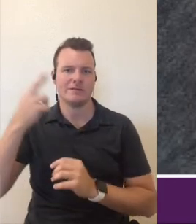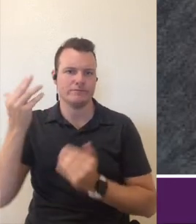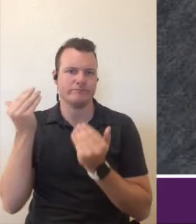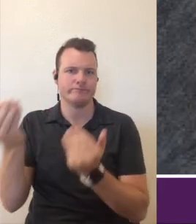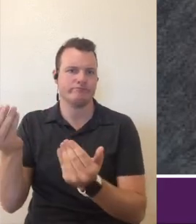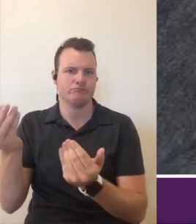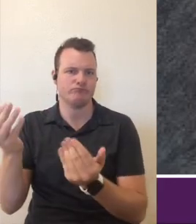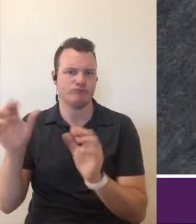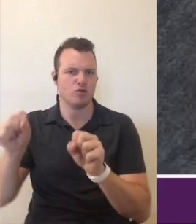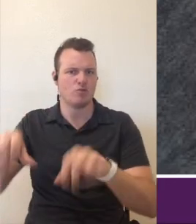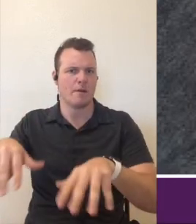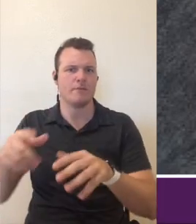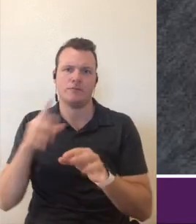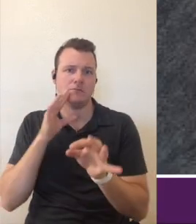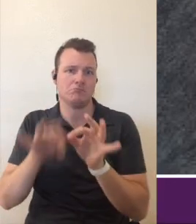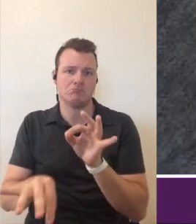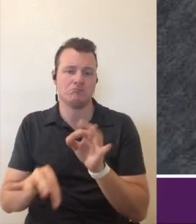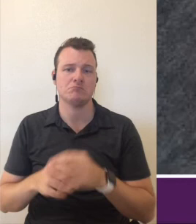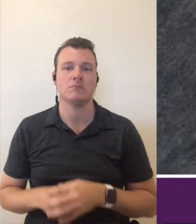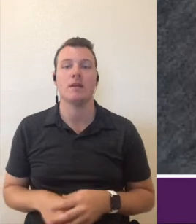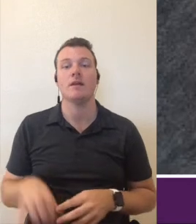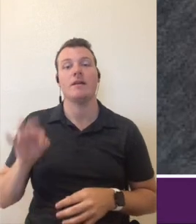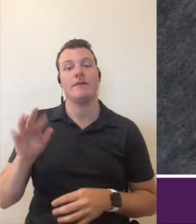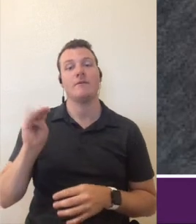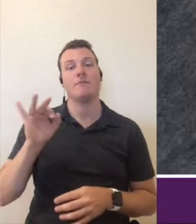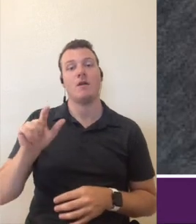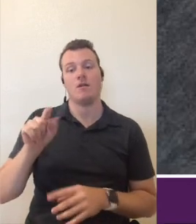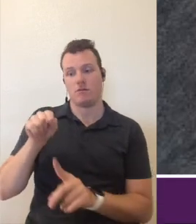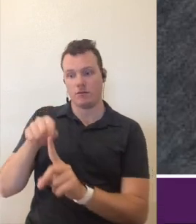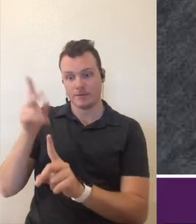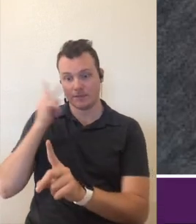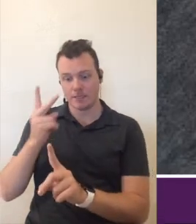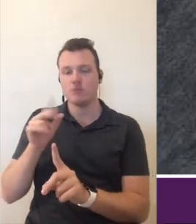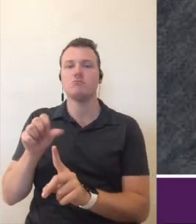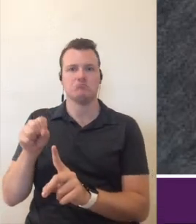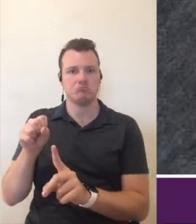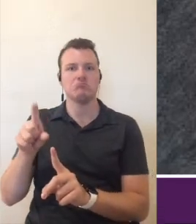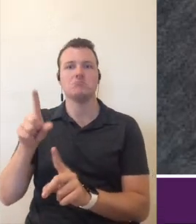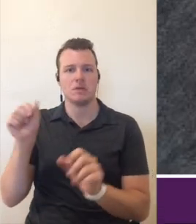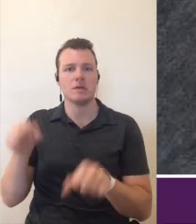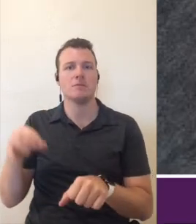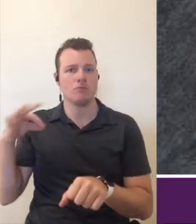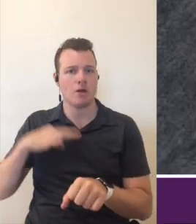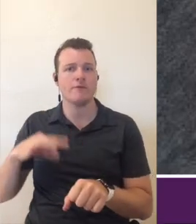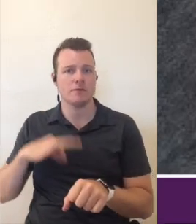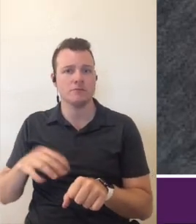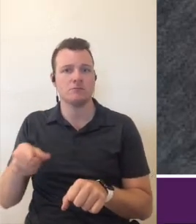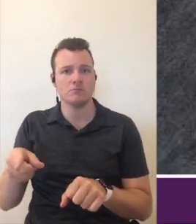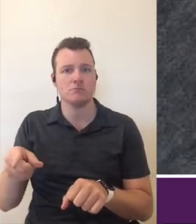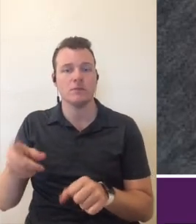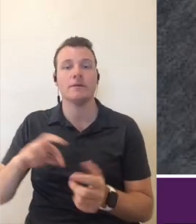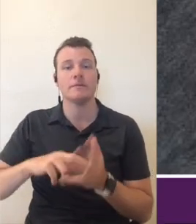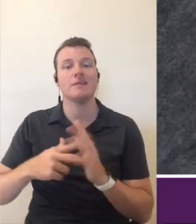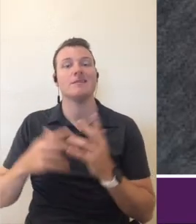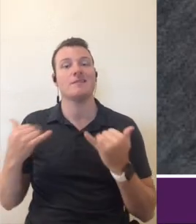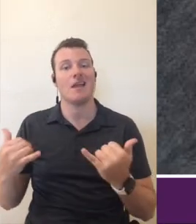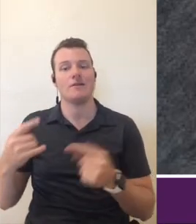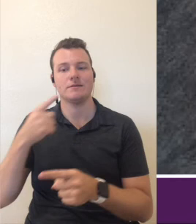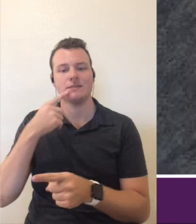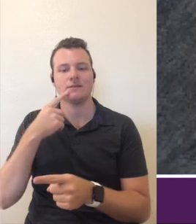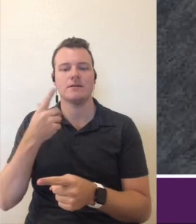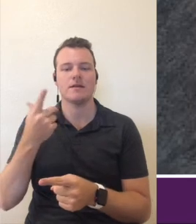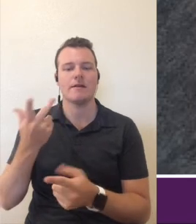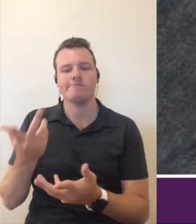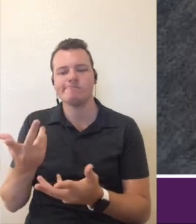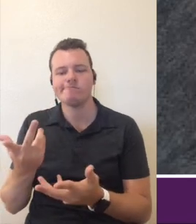to be profitable, then there's no point in moving forward. Okay, that's very simple. If the model does show